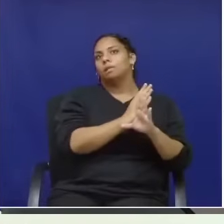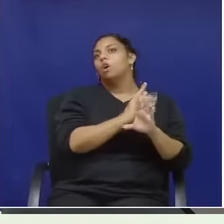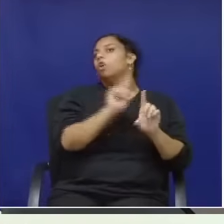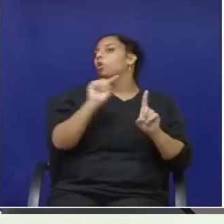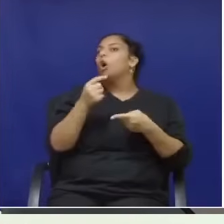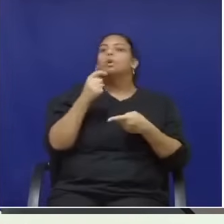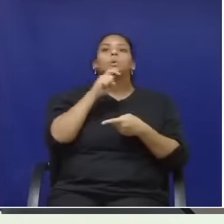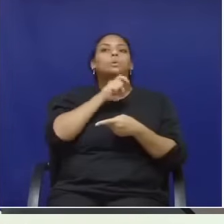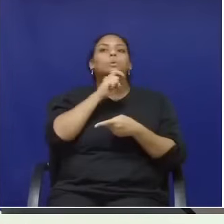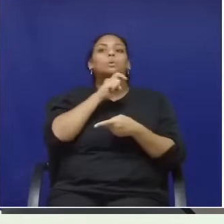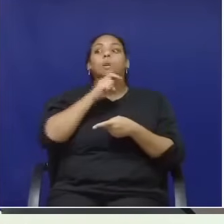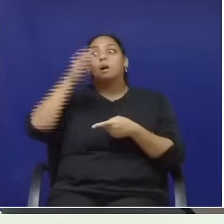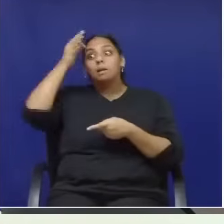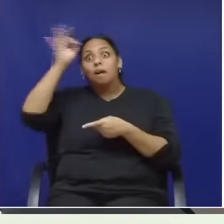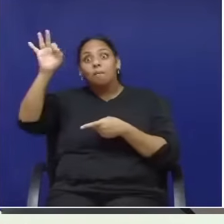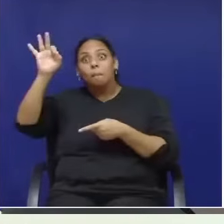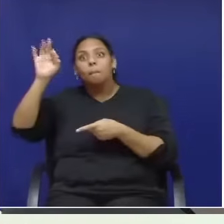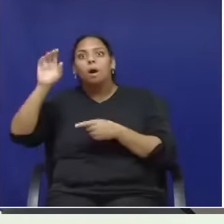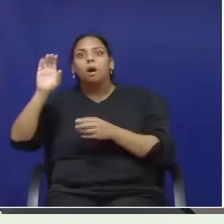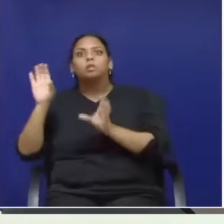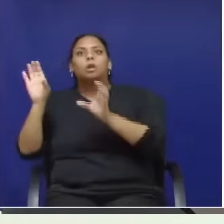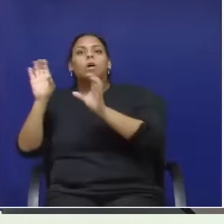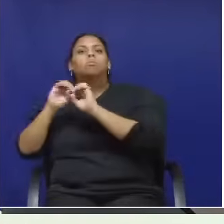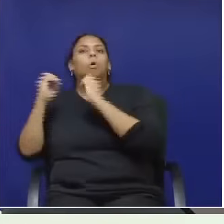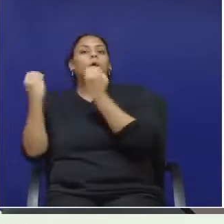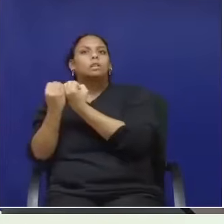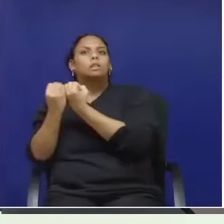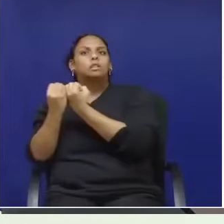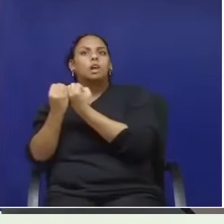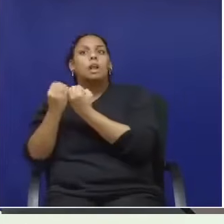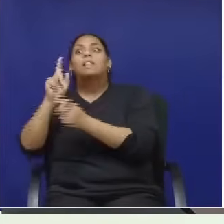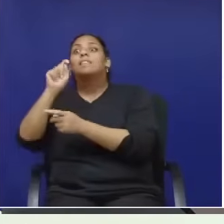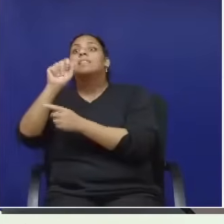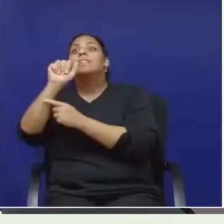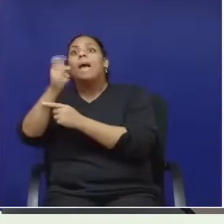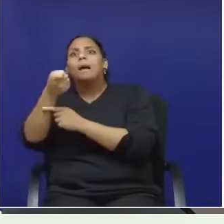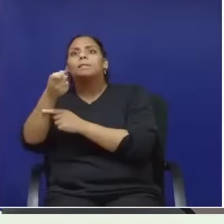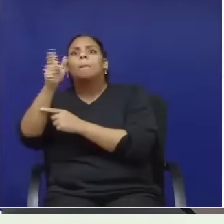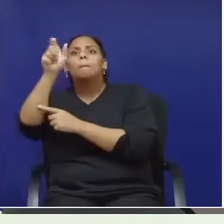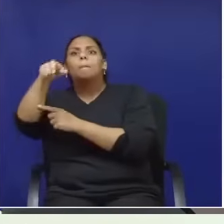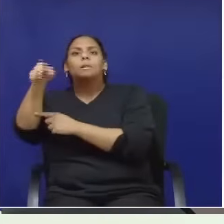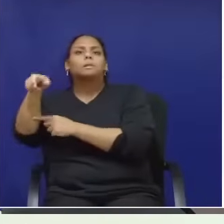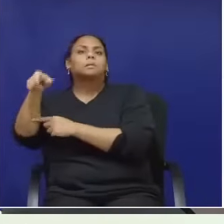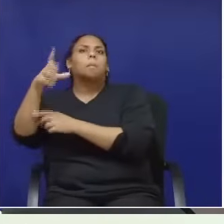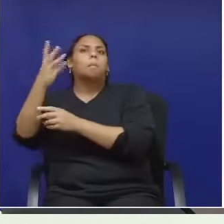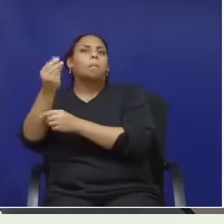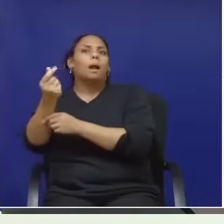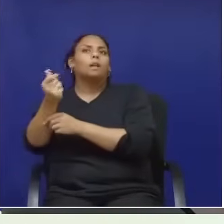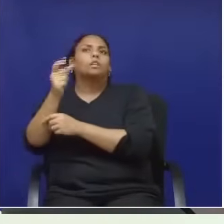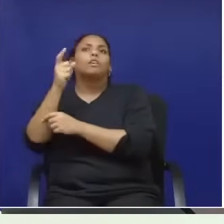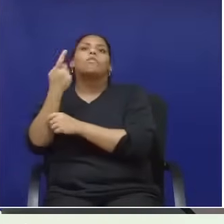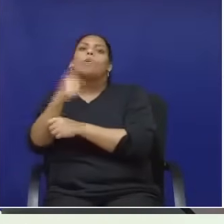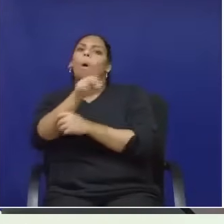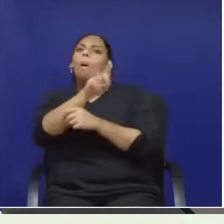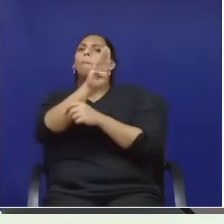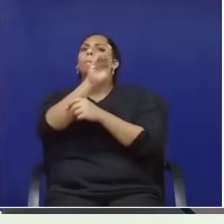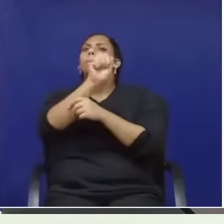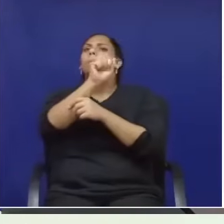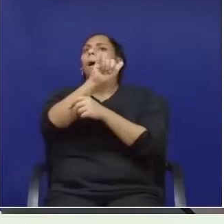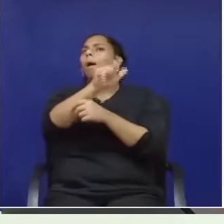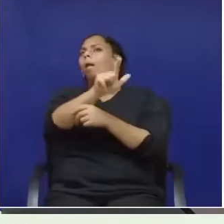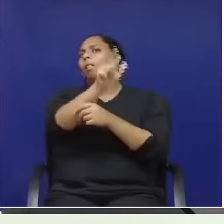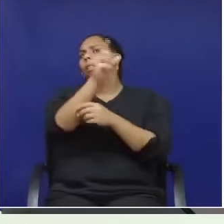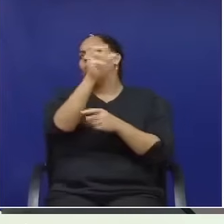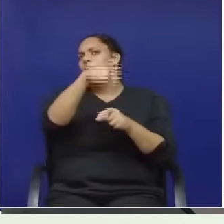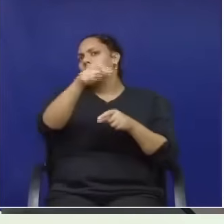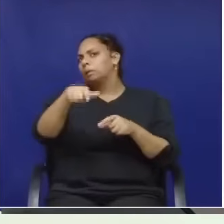can I say taxpayers' money, to pay bail of people. So it is a private initiative, and we